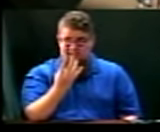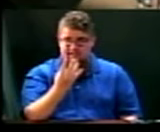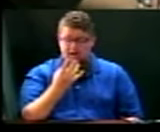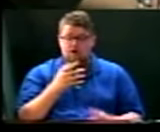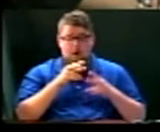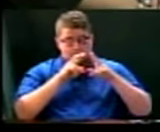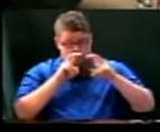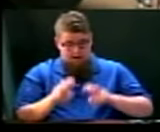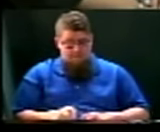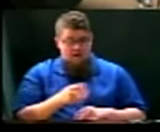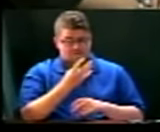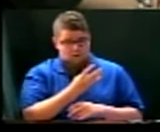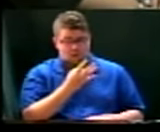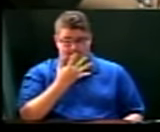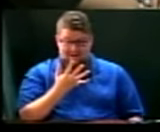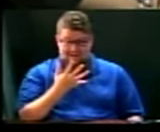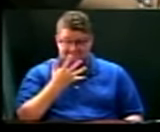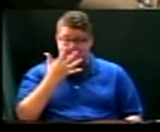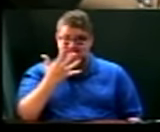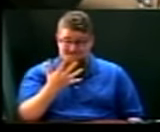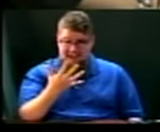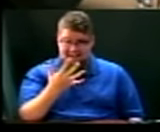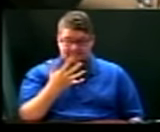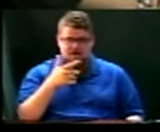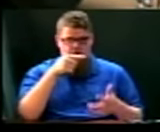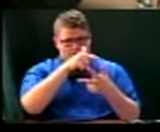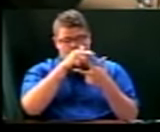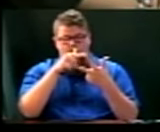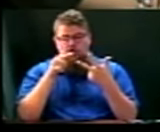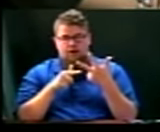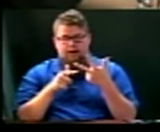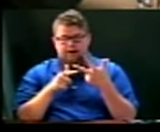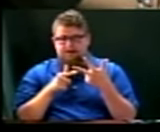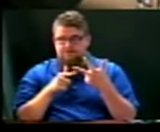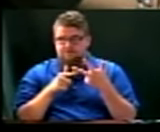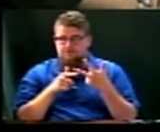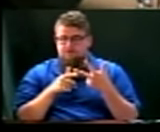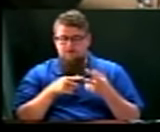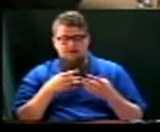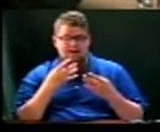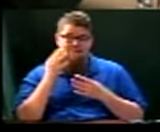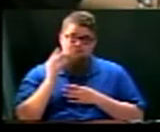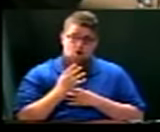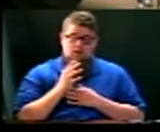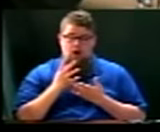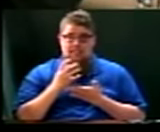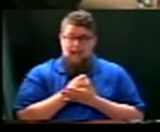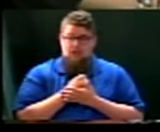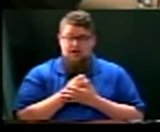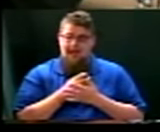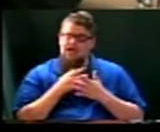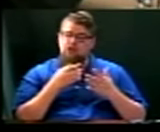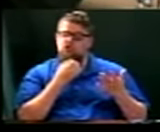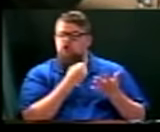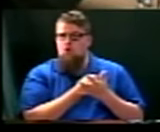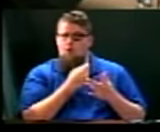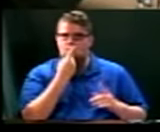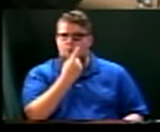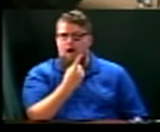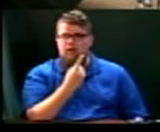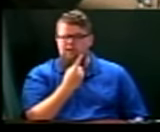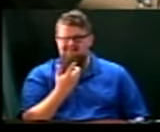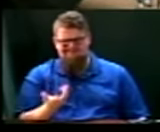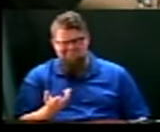received a 4, a 5, and another 5 on 3 collections. On my 4th collection, I received a score of 1. What